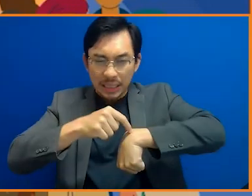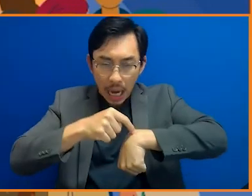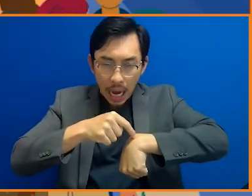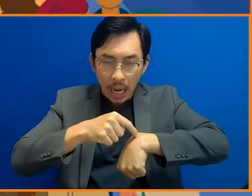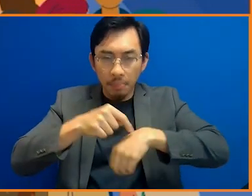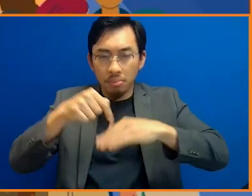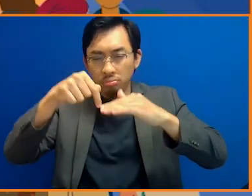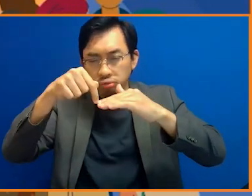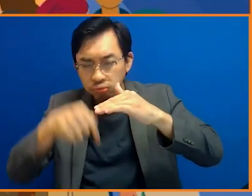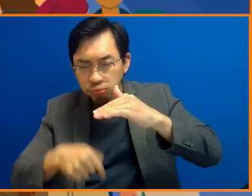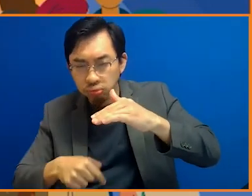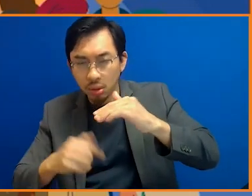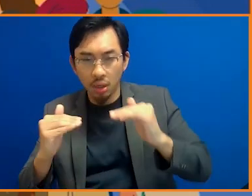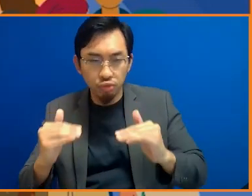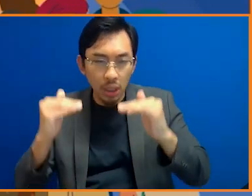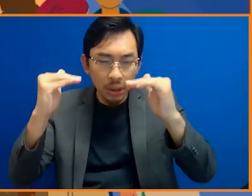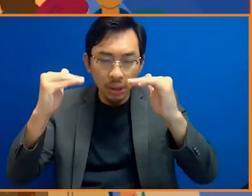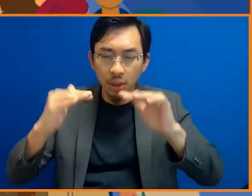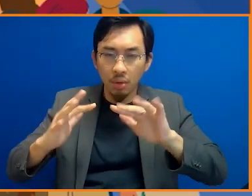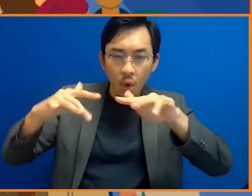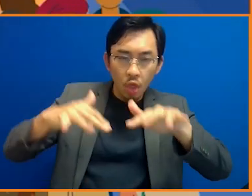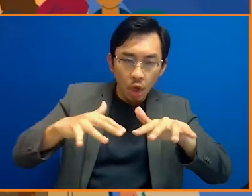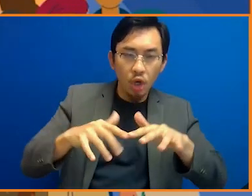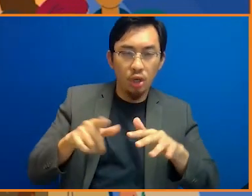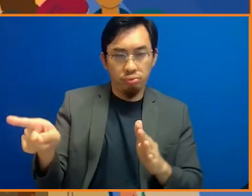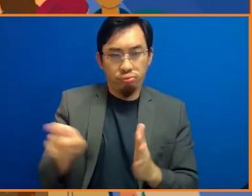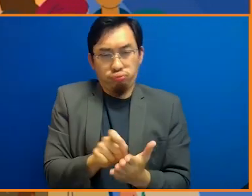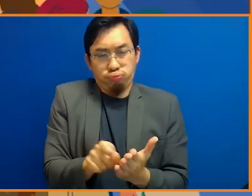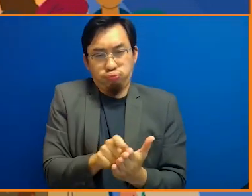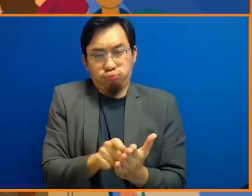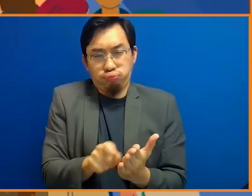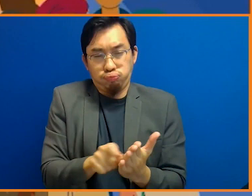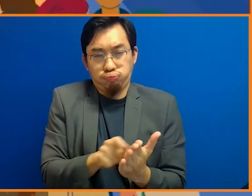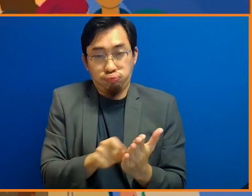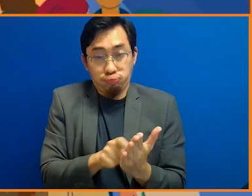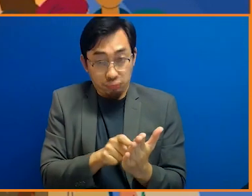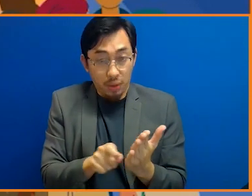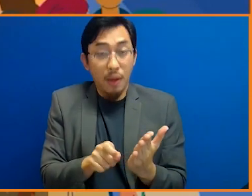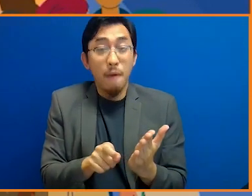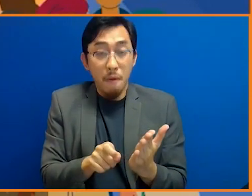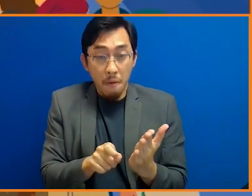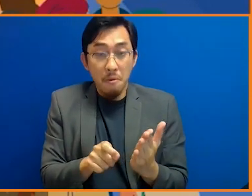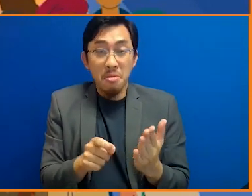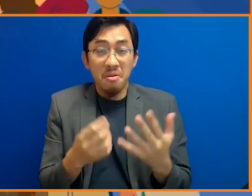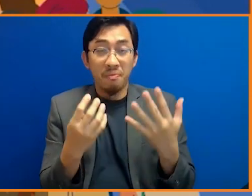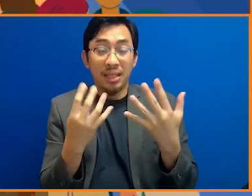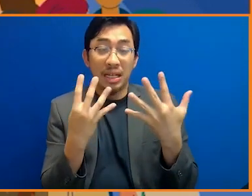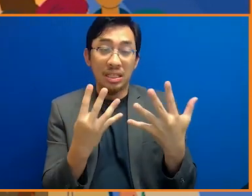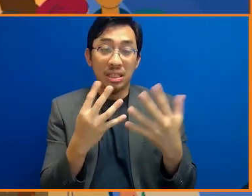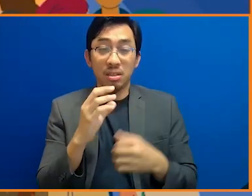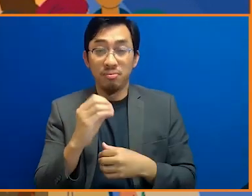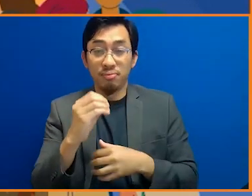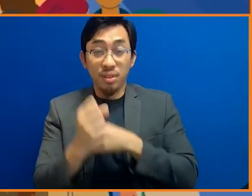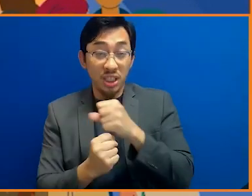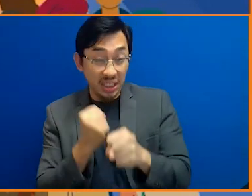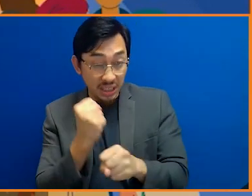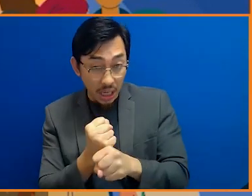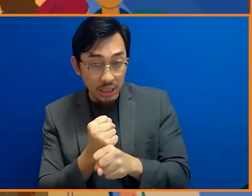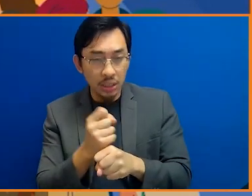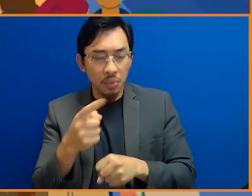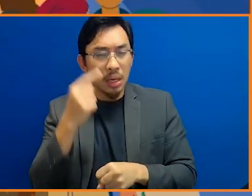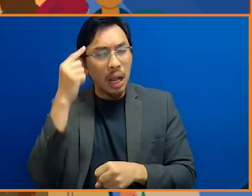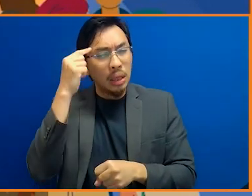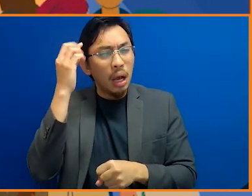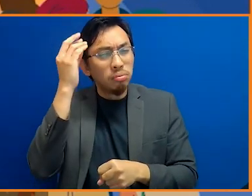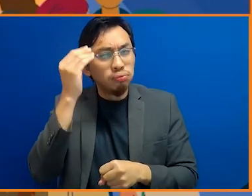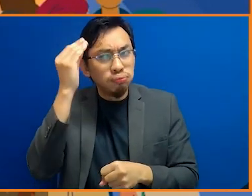tsunami flow depths and the return period. So without the sea level rise, it's about 900 years.